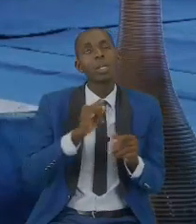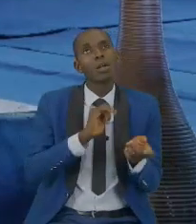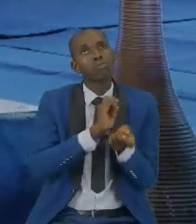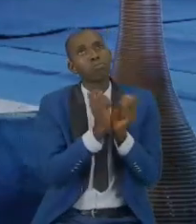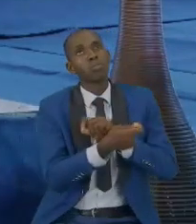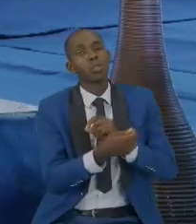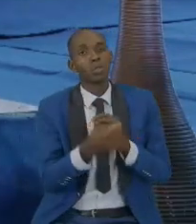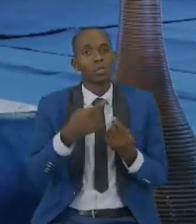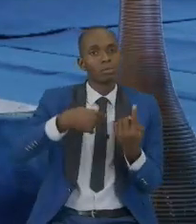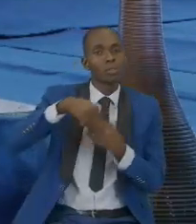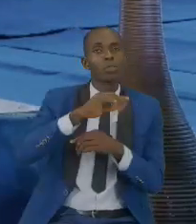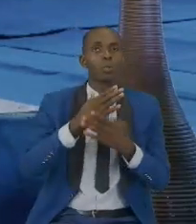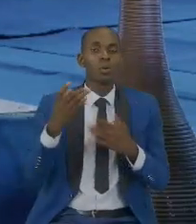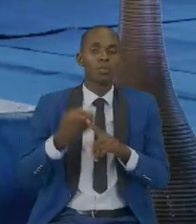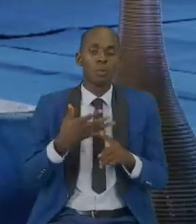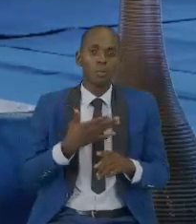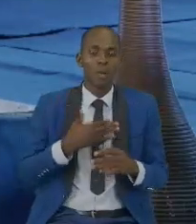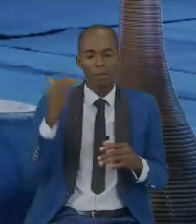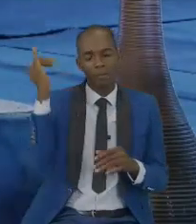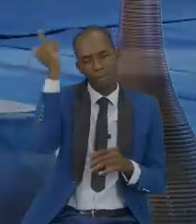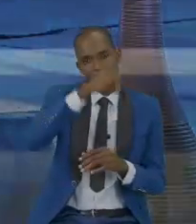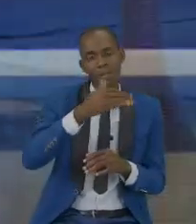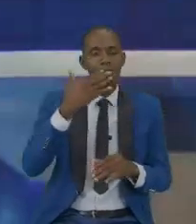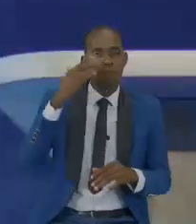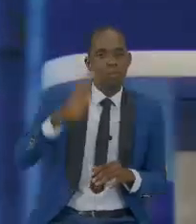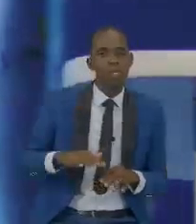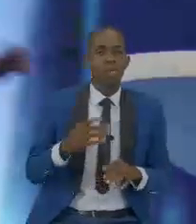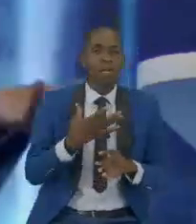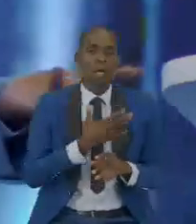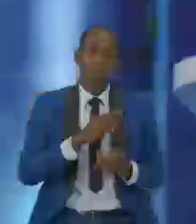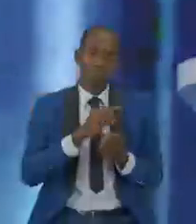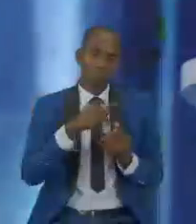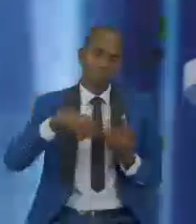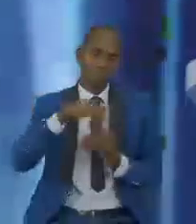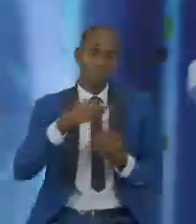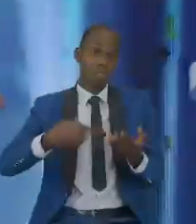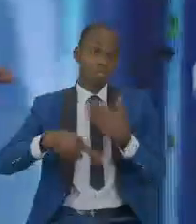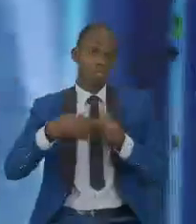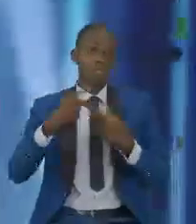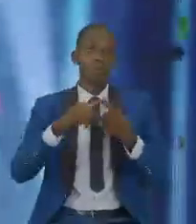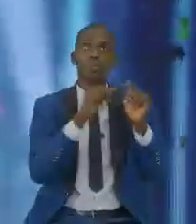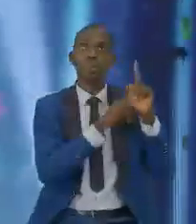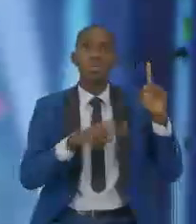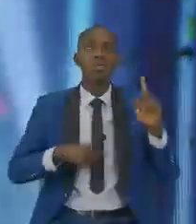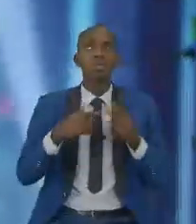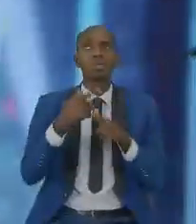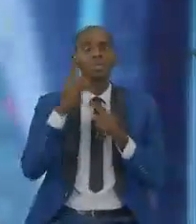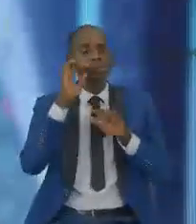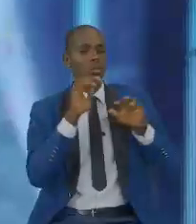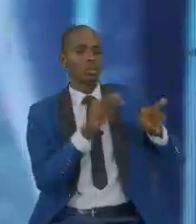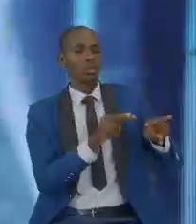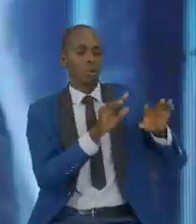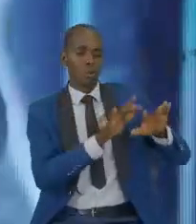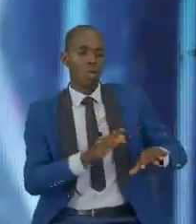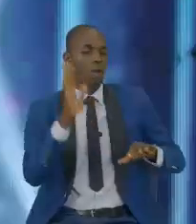and from my foolish thoughts, and I return unto the Lord. And then he pardons you, he will